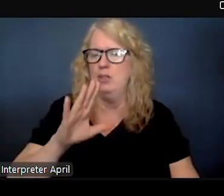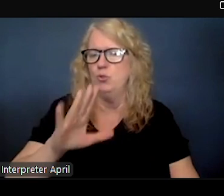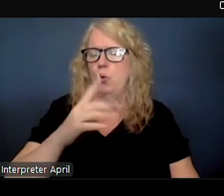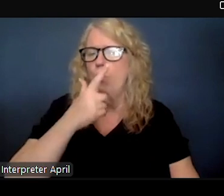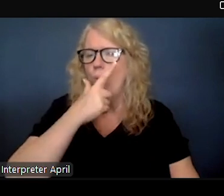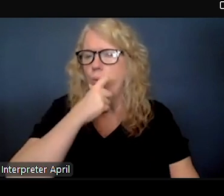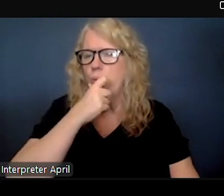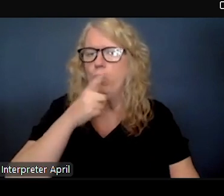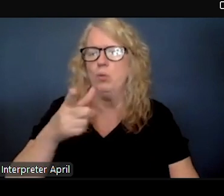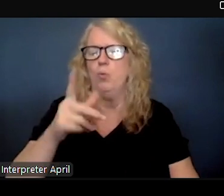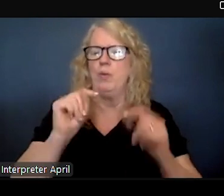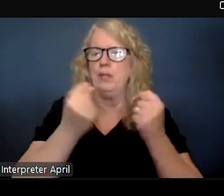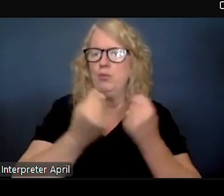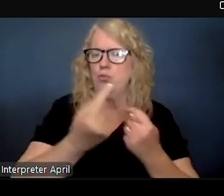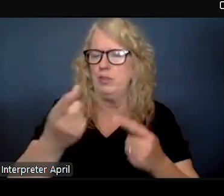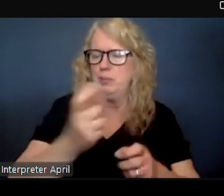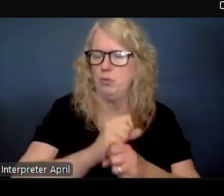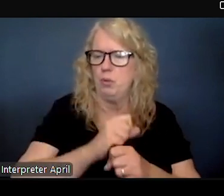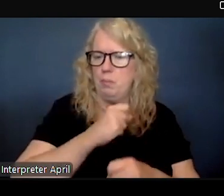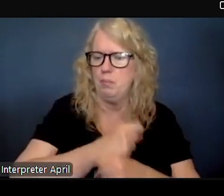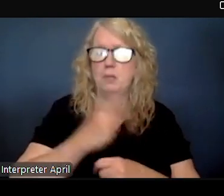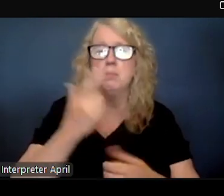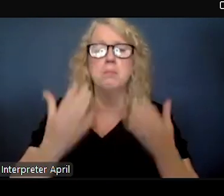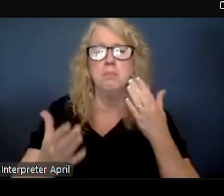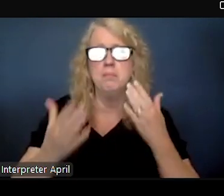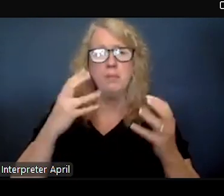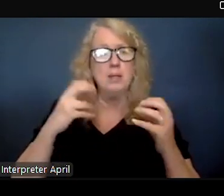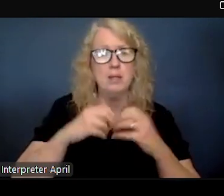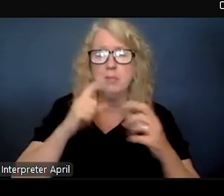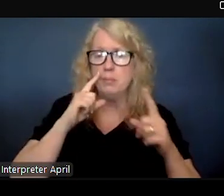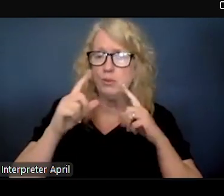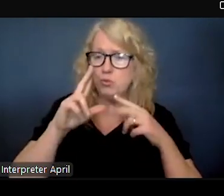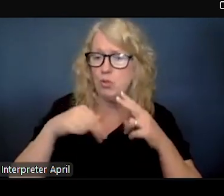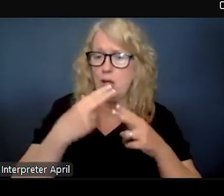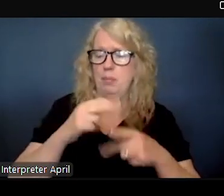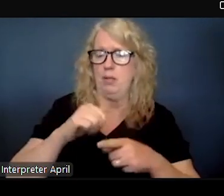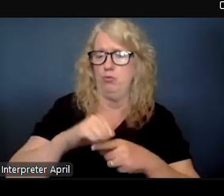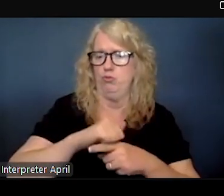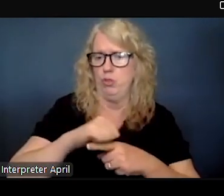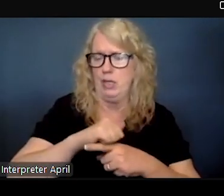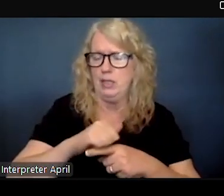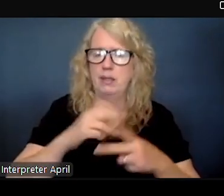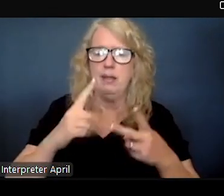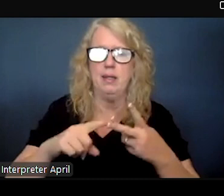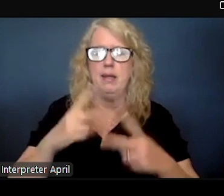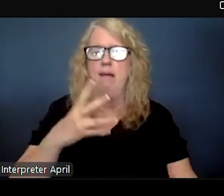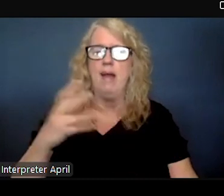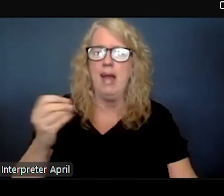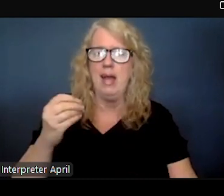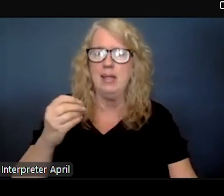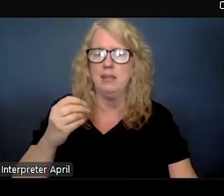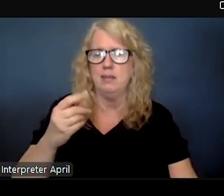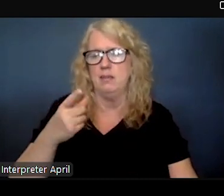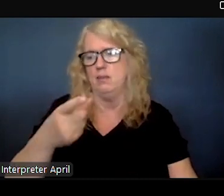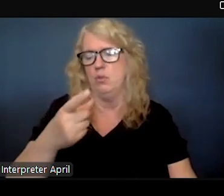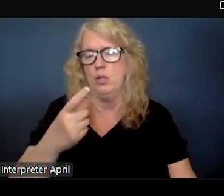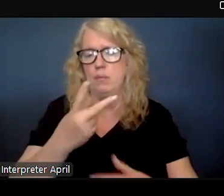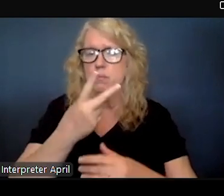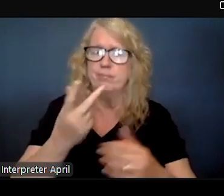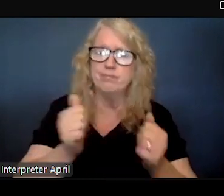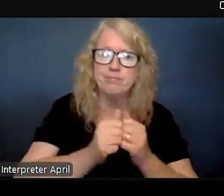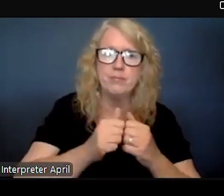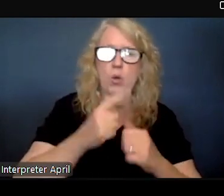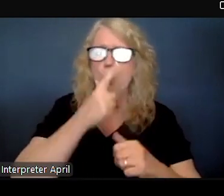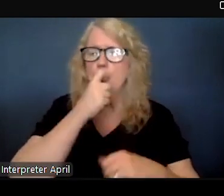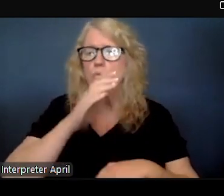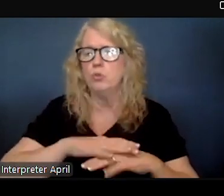who you like, what your teams are made up of? So maybe talk a little bit about some of the training and then the combination of who is on